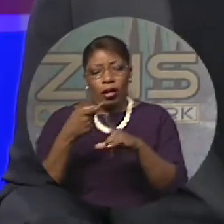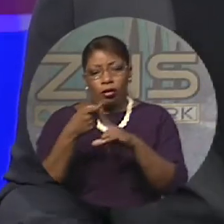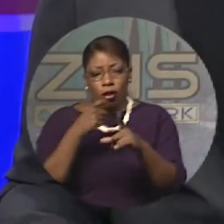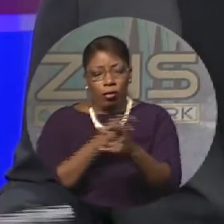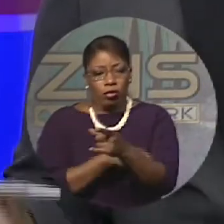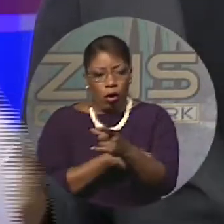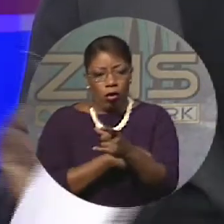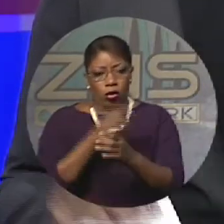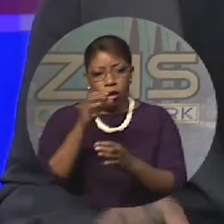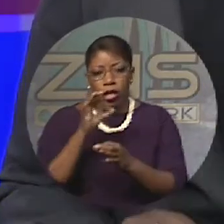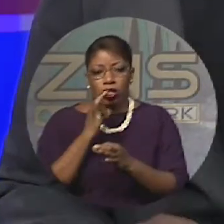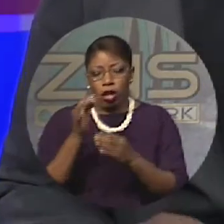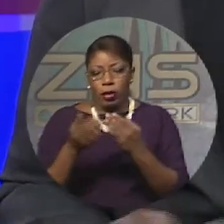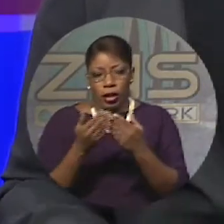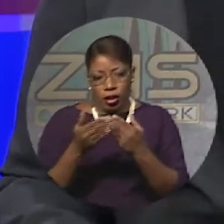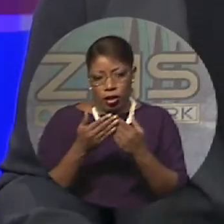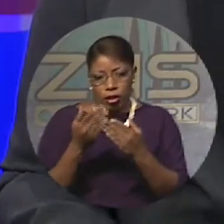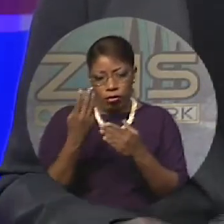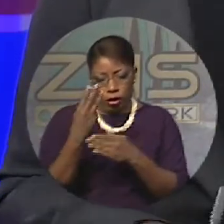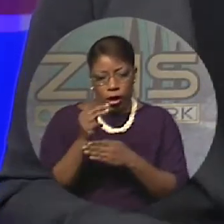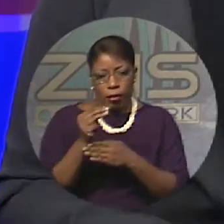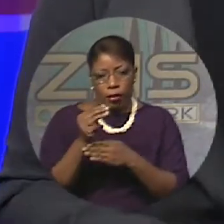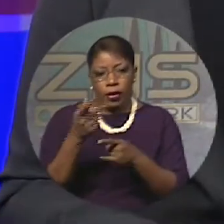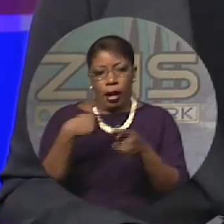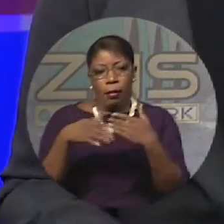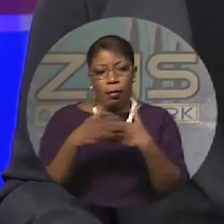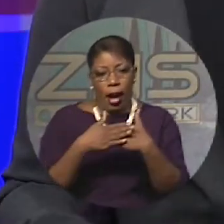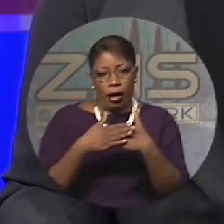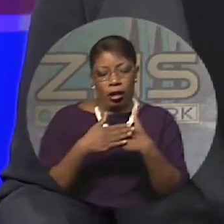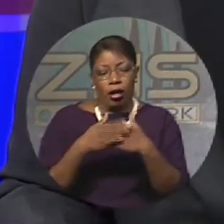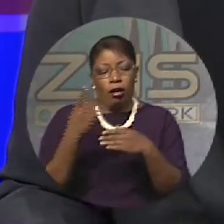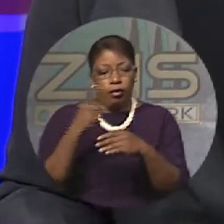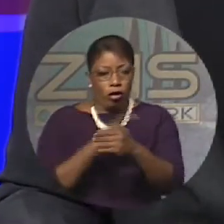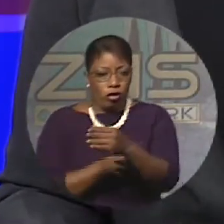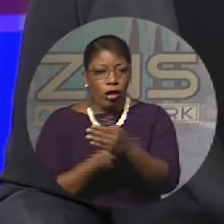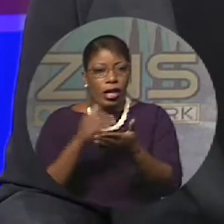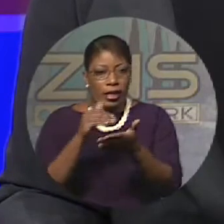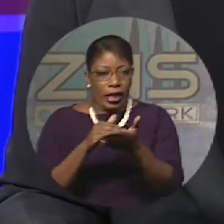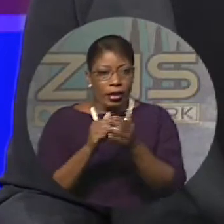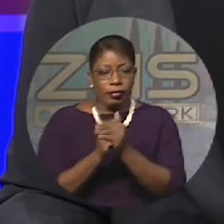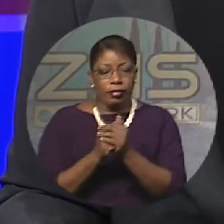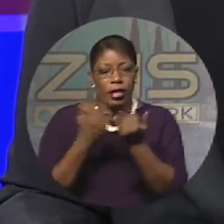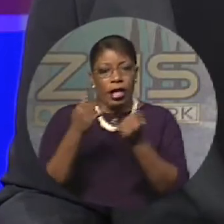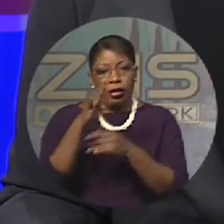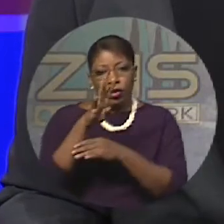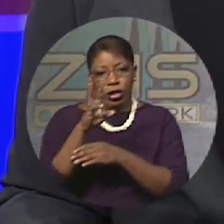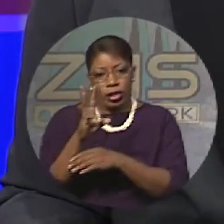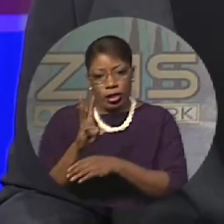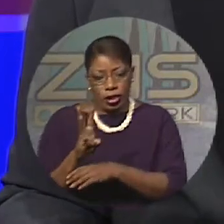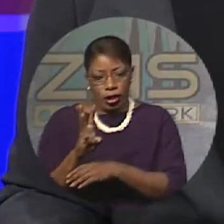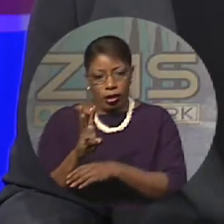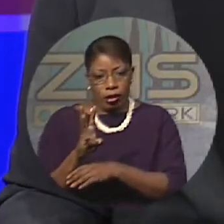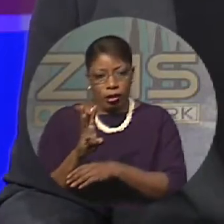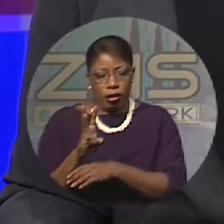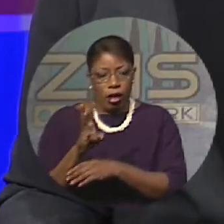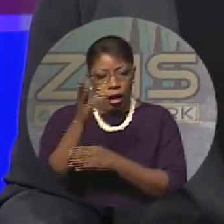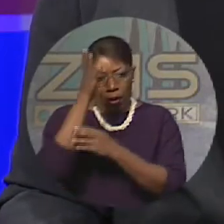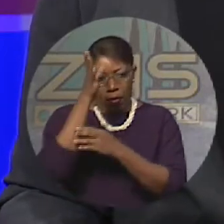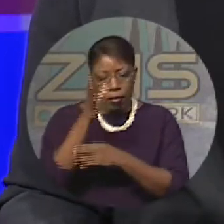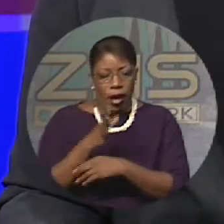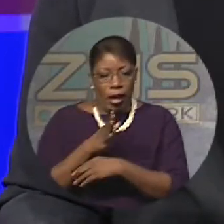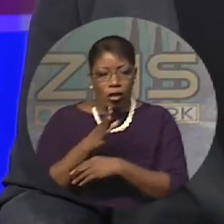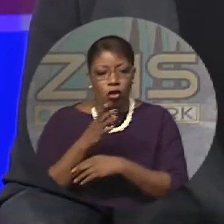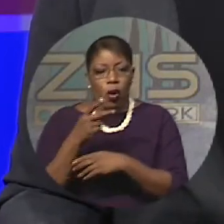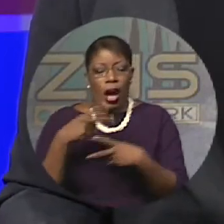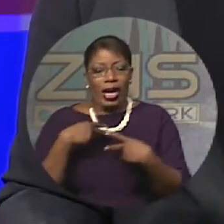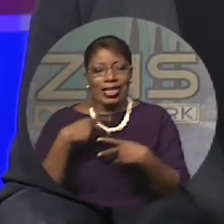ever appeared before the court again. Well, still on court news, a 34-year-old man convicted of having sex with his 65-year-old mother was back in